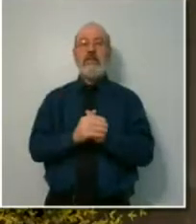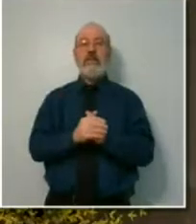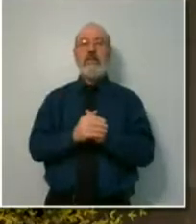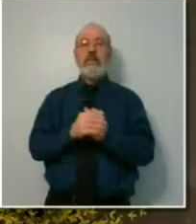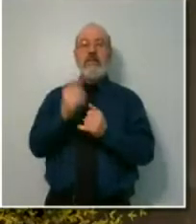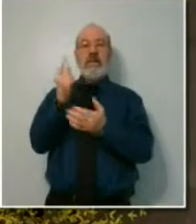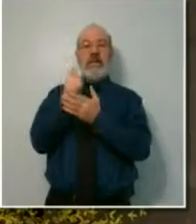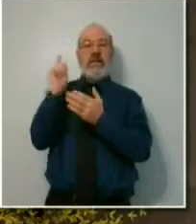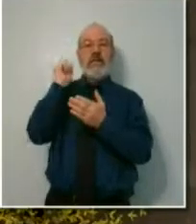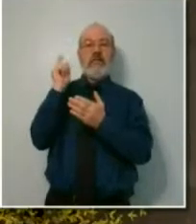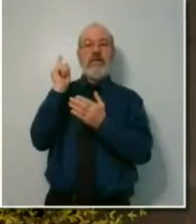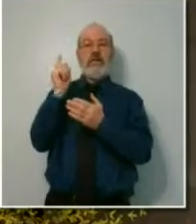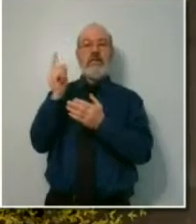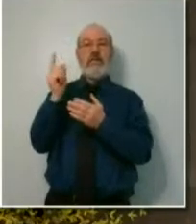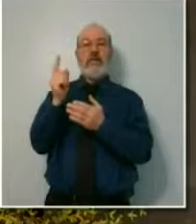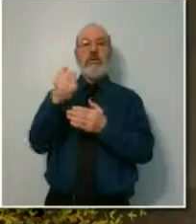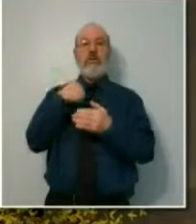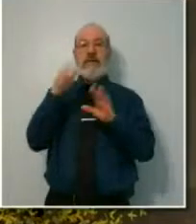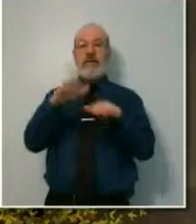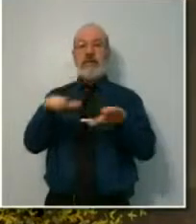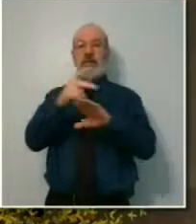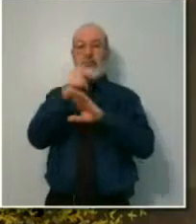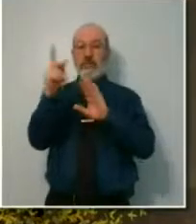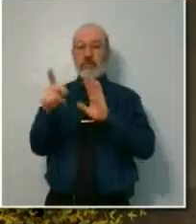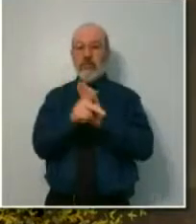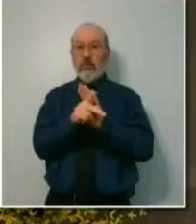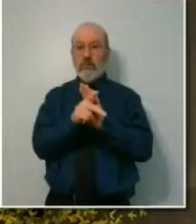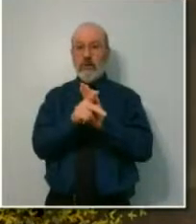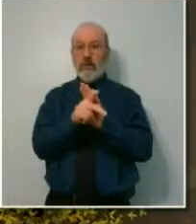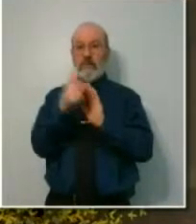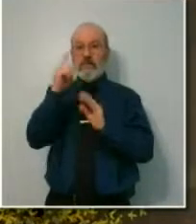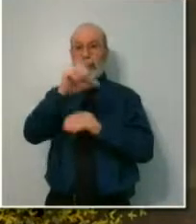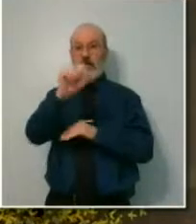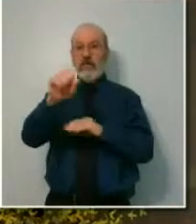we broadcast a children's program in place of our Sunday